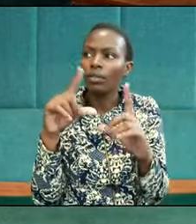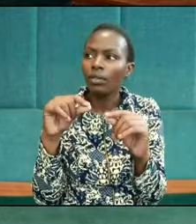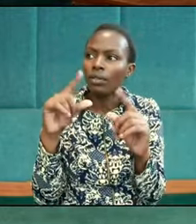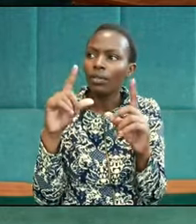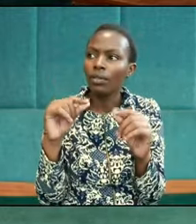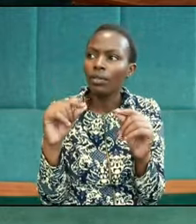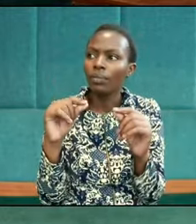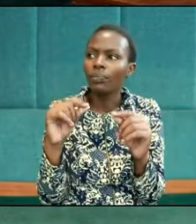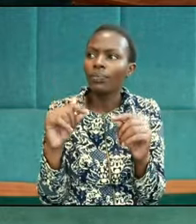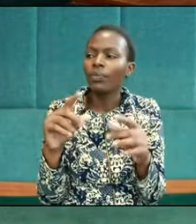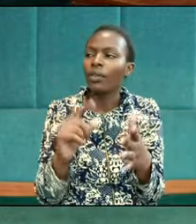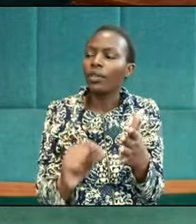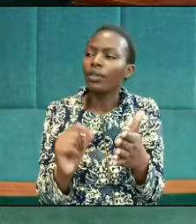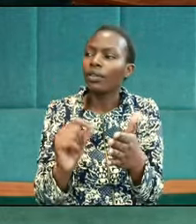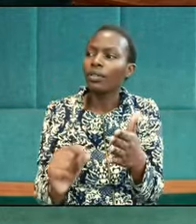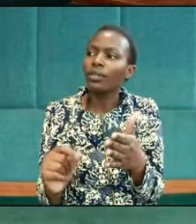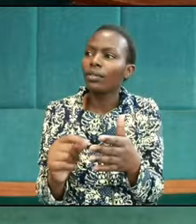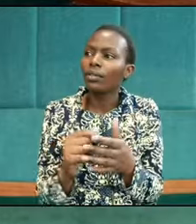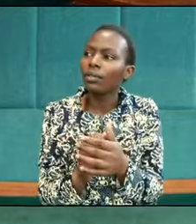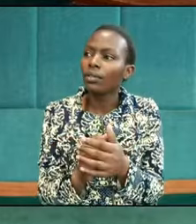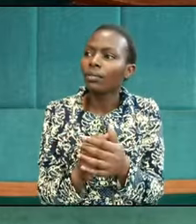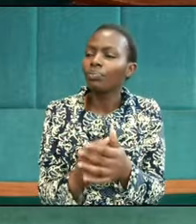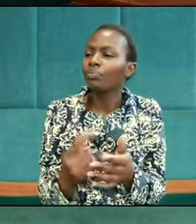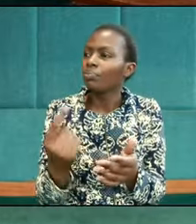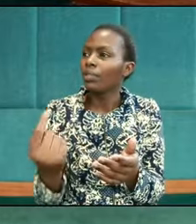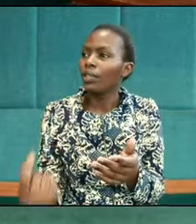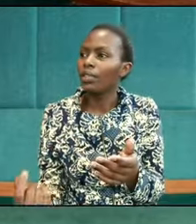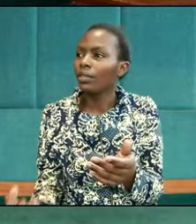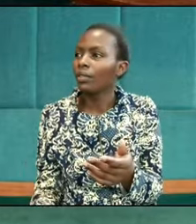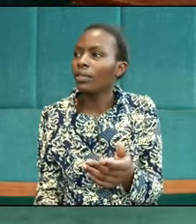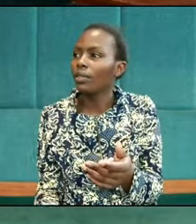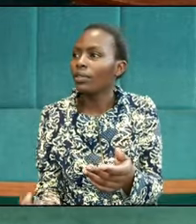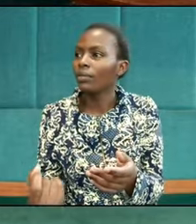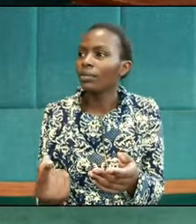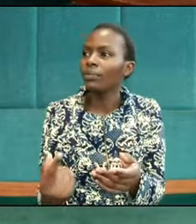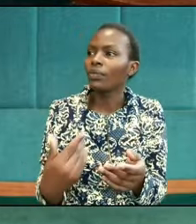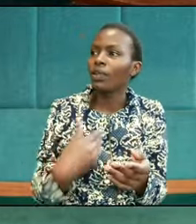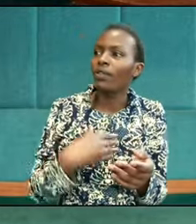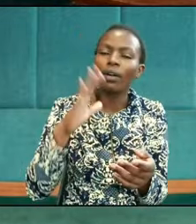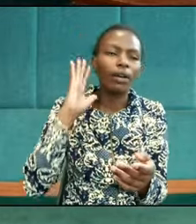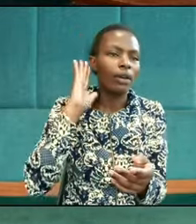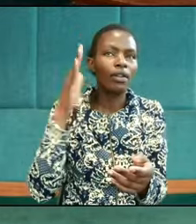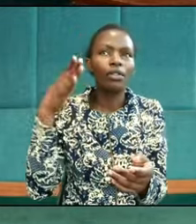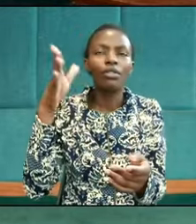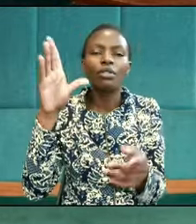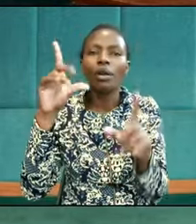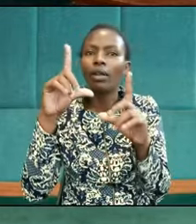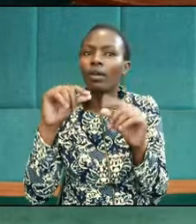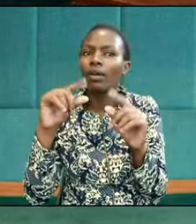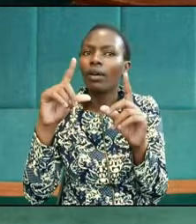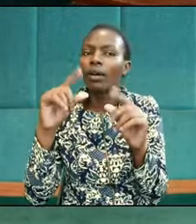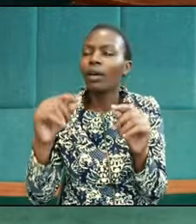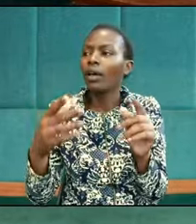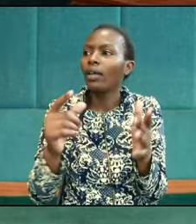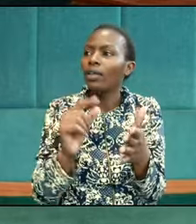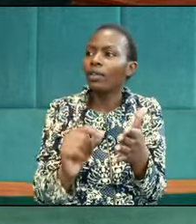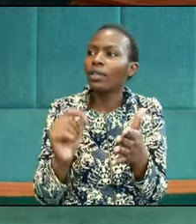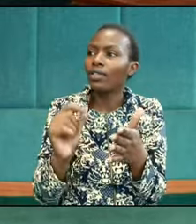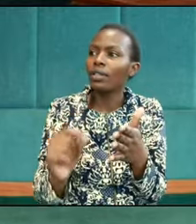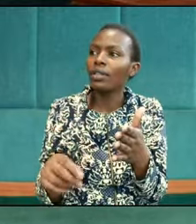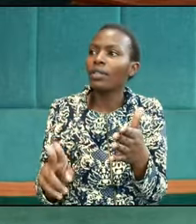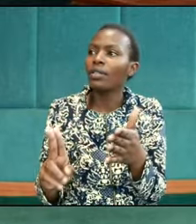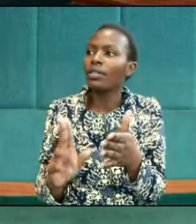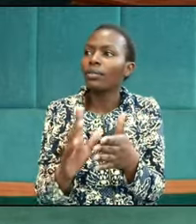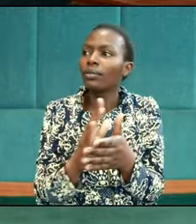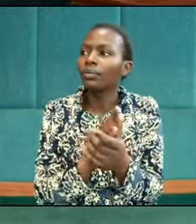I've eaten it. Hum. I've eaten it. Hum. I've heard your word and I've eaten it. Hum. And